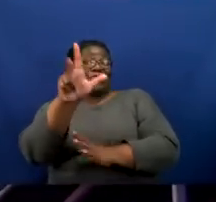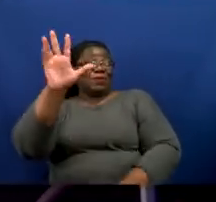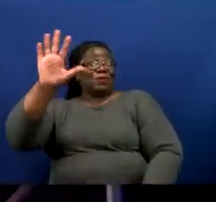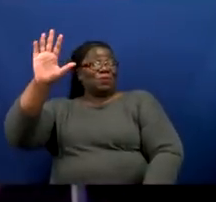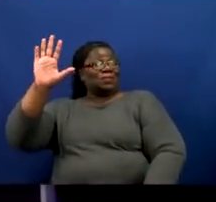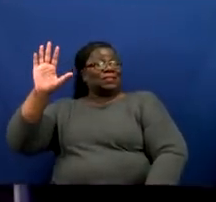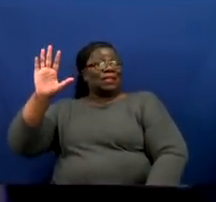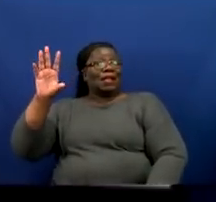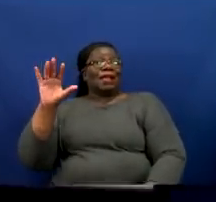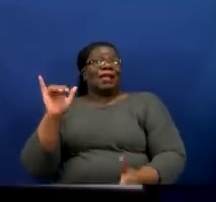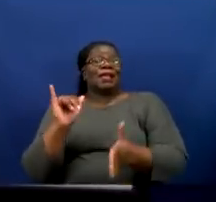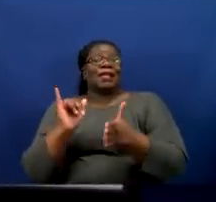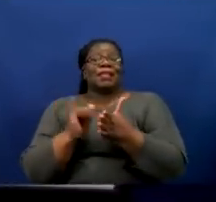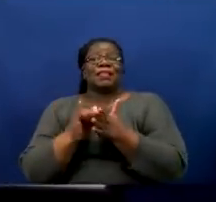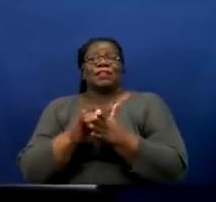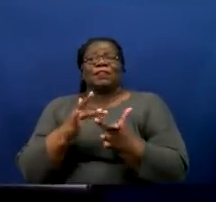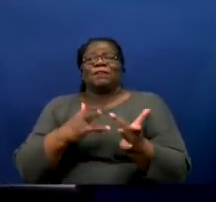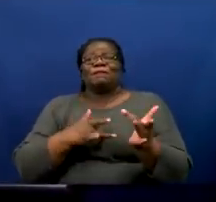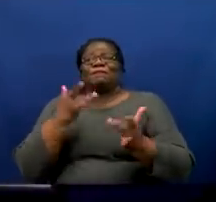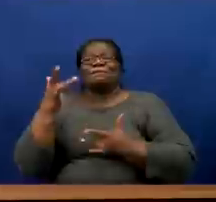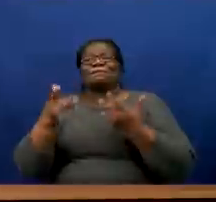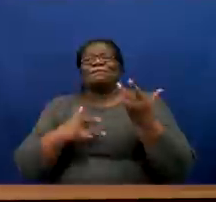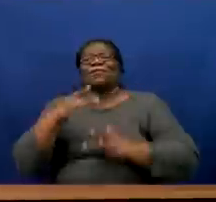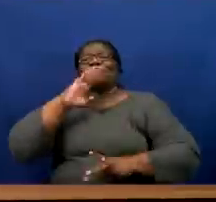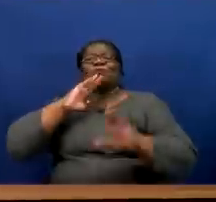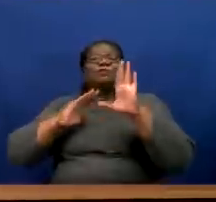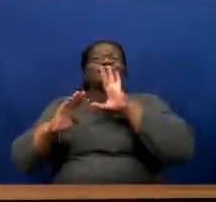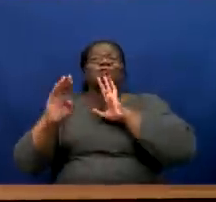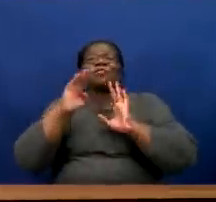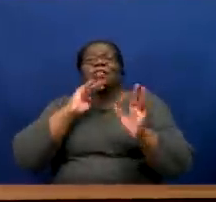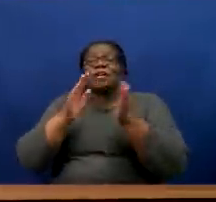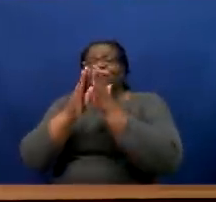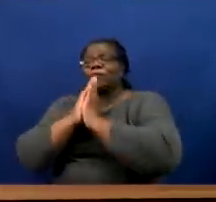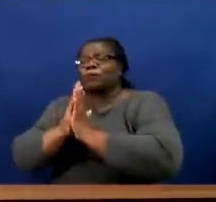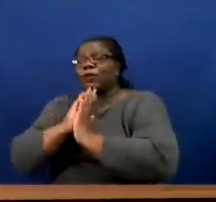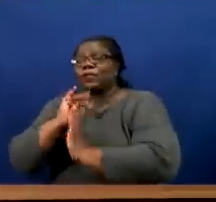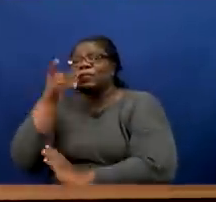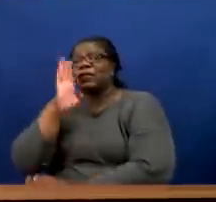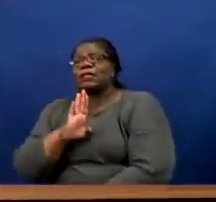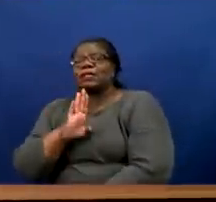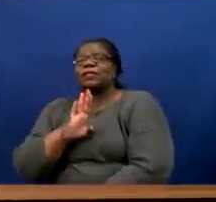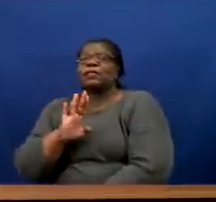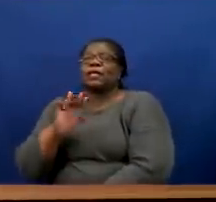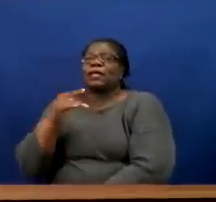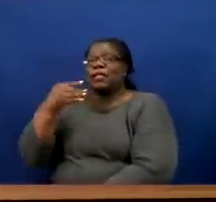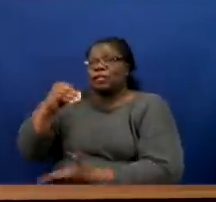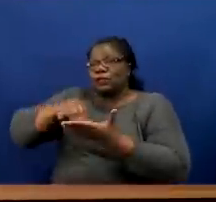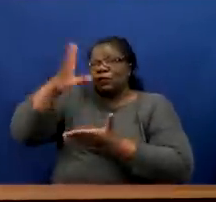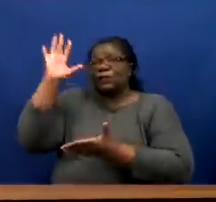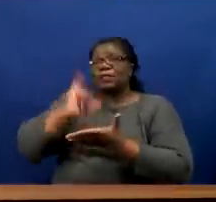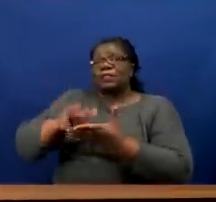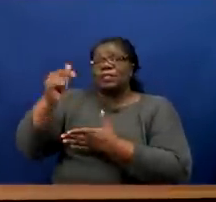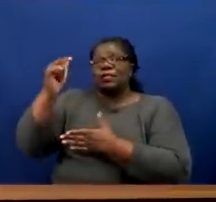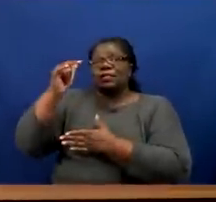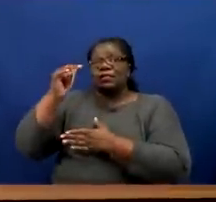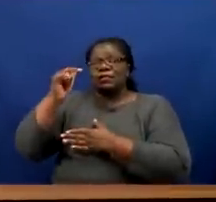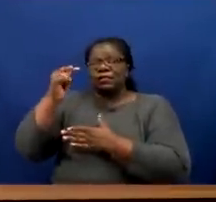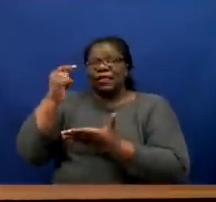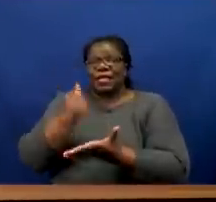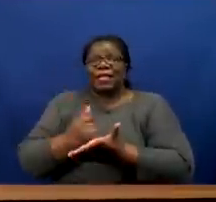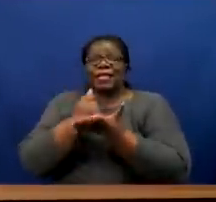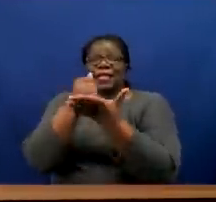who found yourself with your backs up against the wall and you called on God and you found out he's a very present